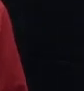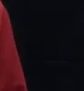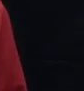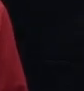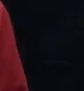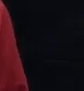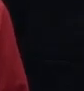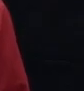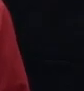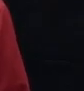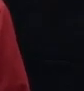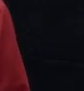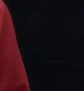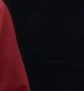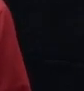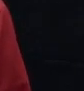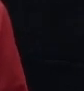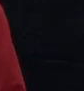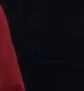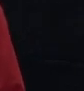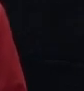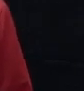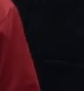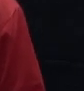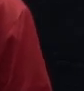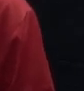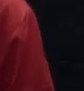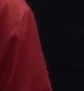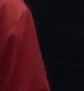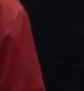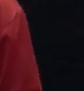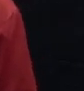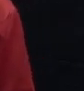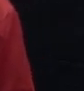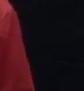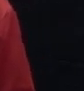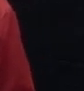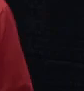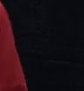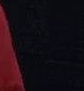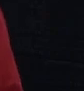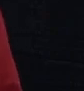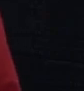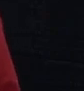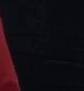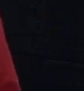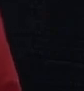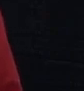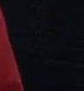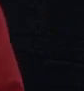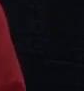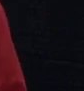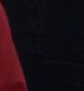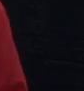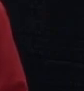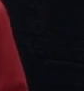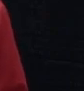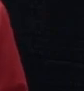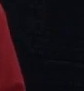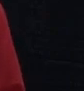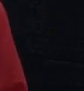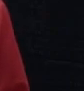proper program just interacting with folks, and I've done it side by side with governors from Rick Scott